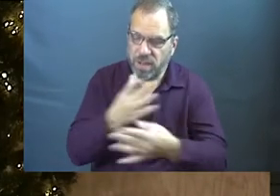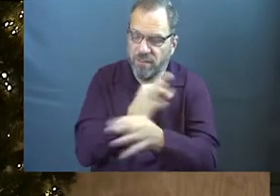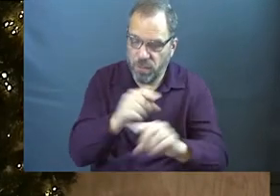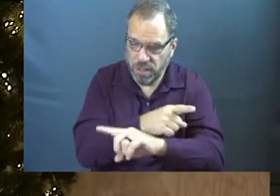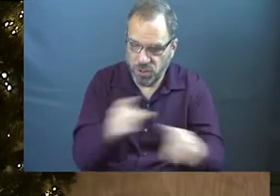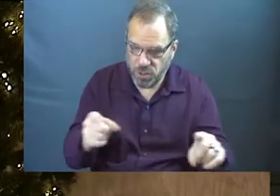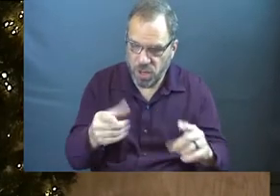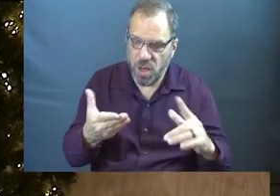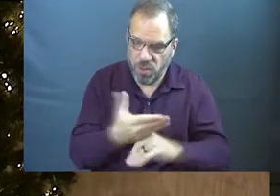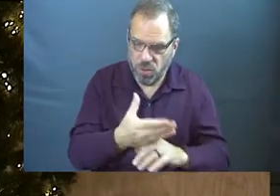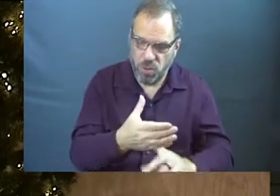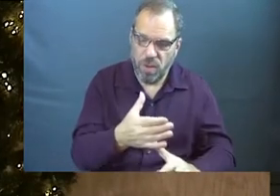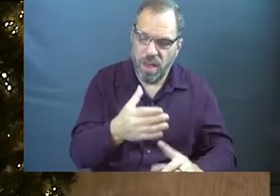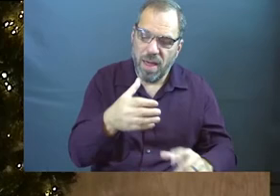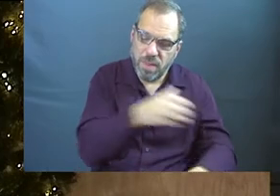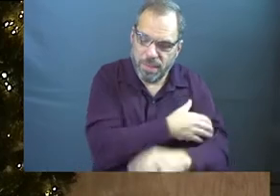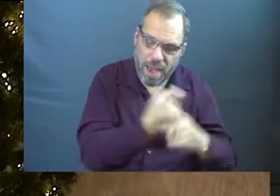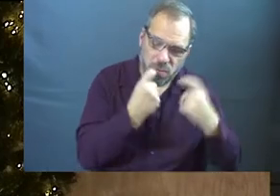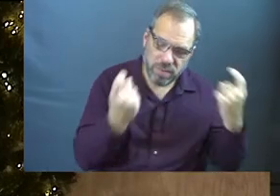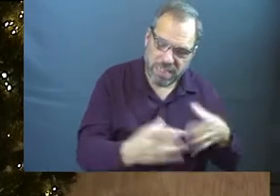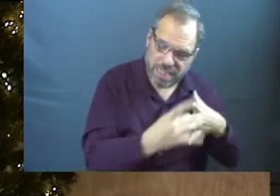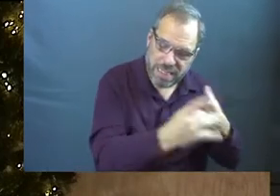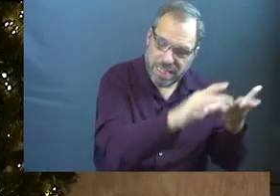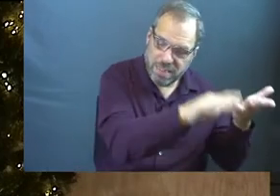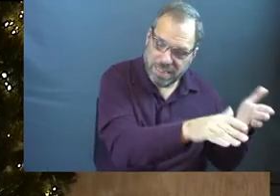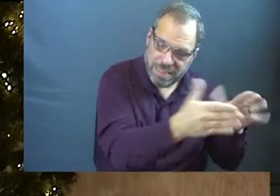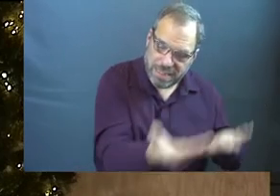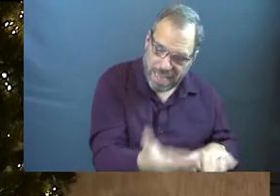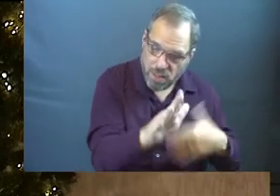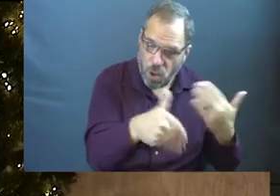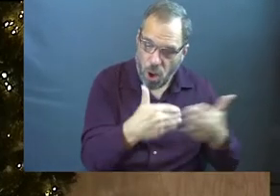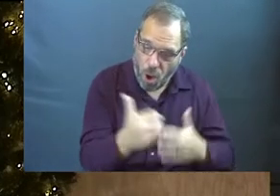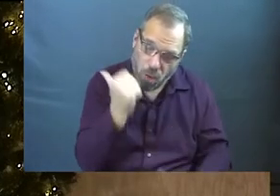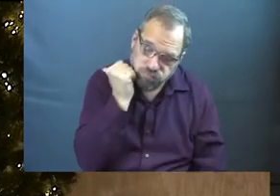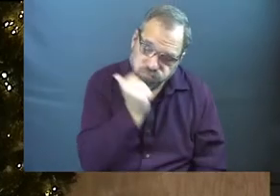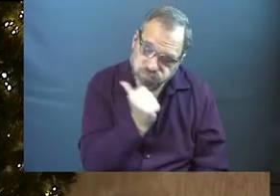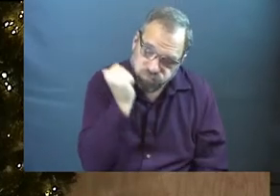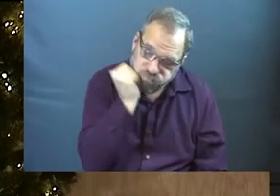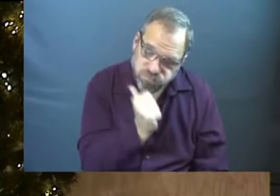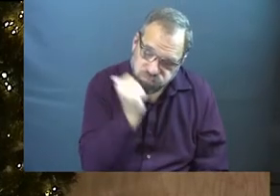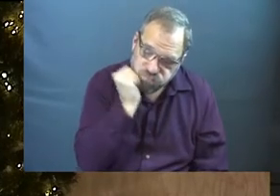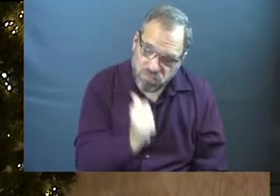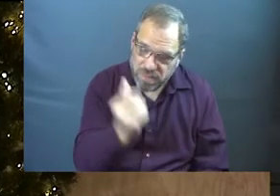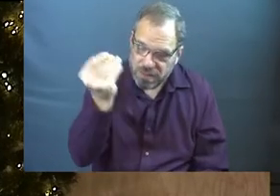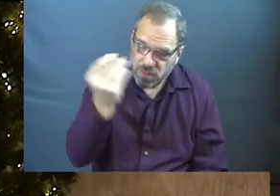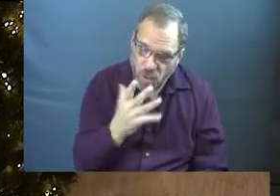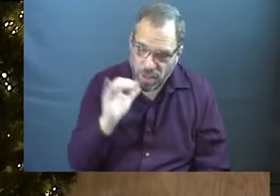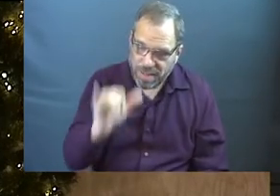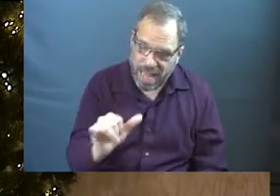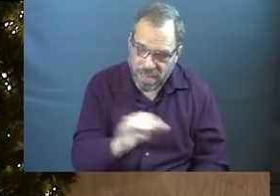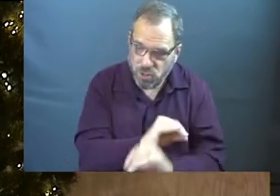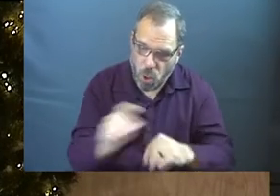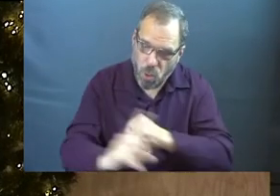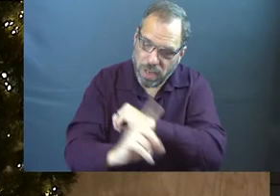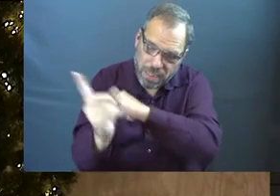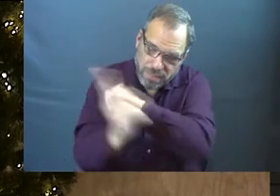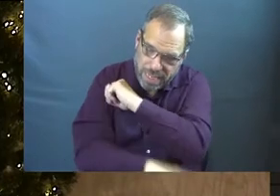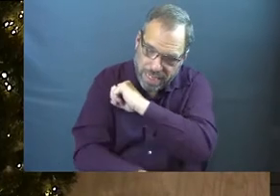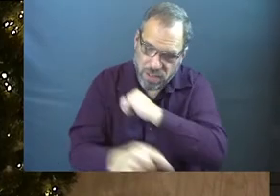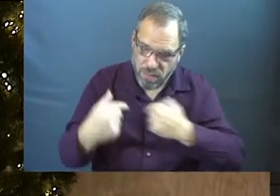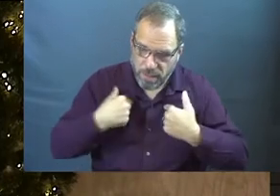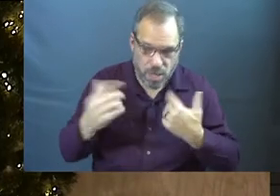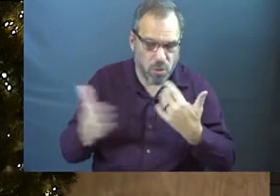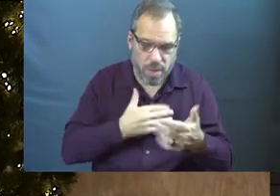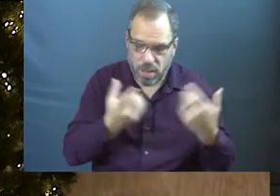freed you from the power of sin that leads to death. So every single day of your life, you need to be told that there is no condemnation for